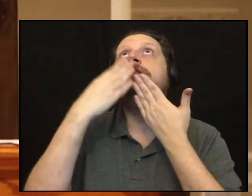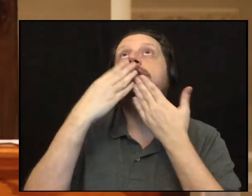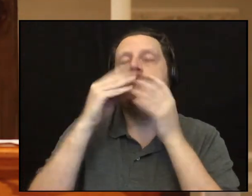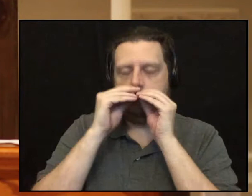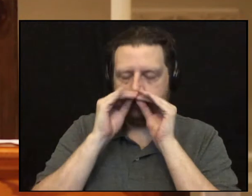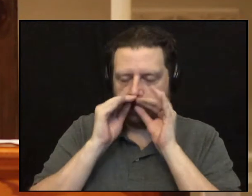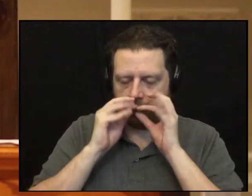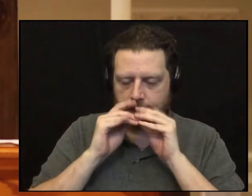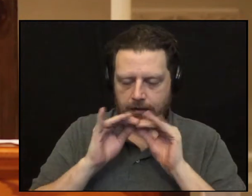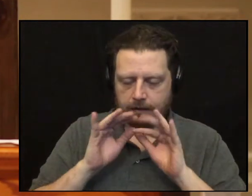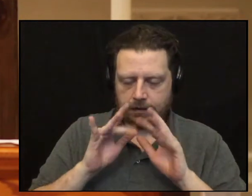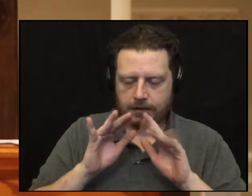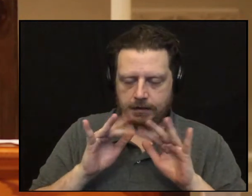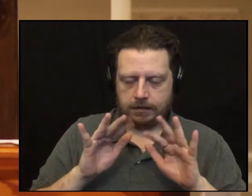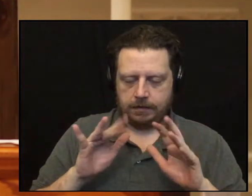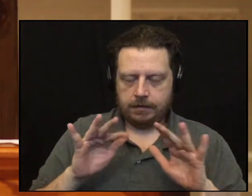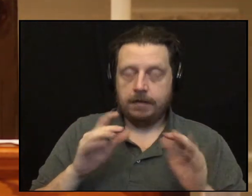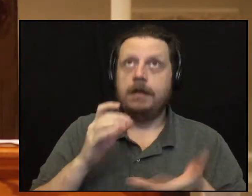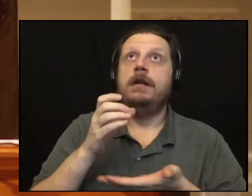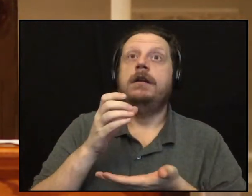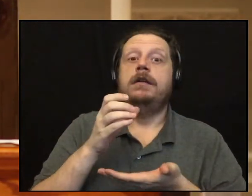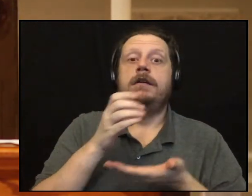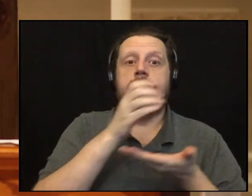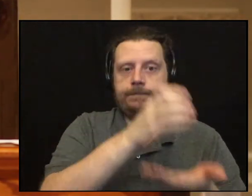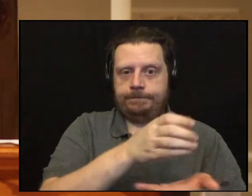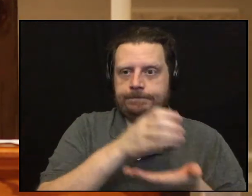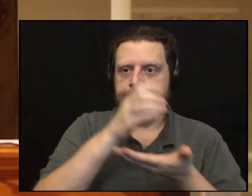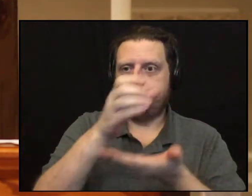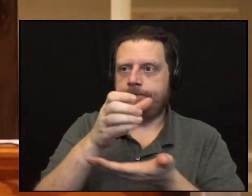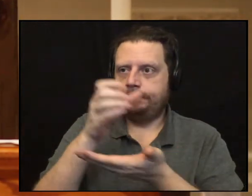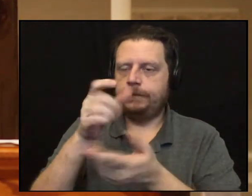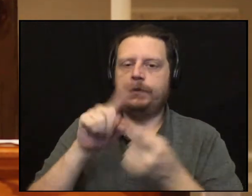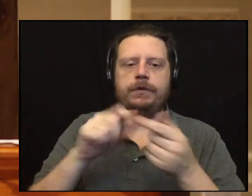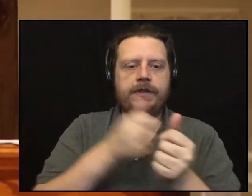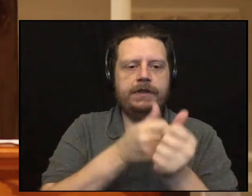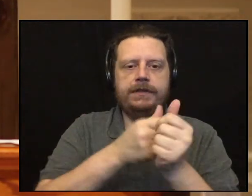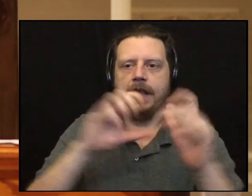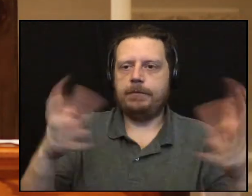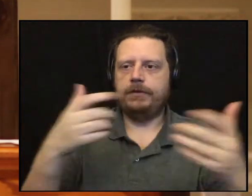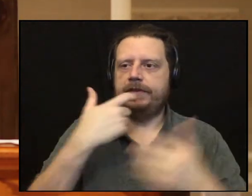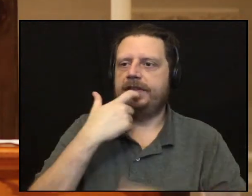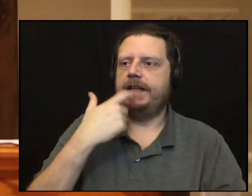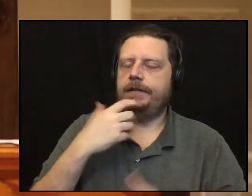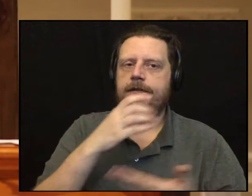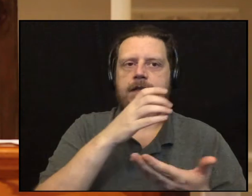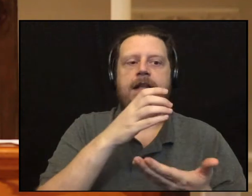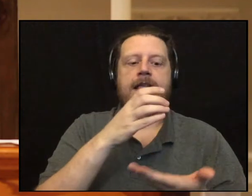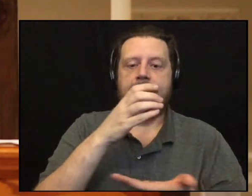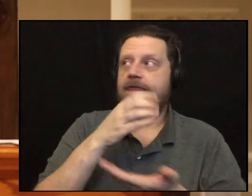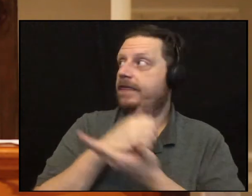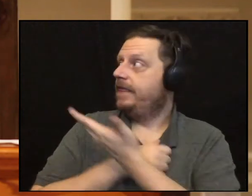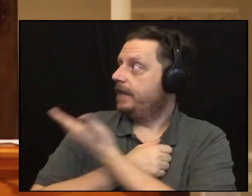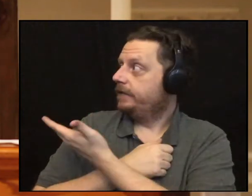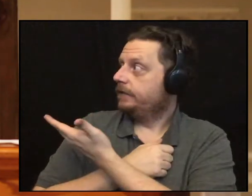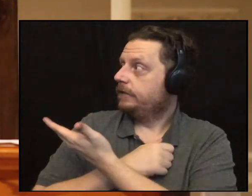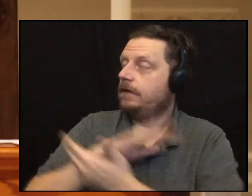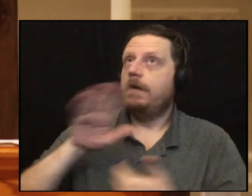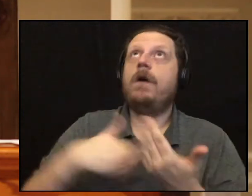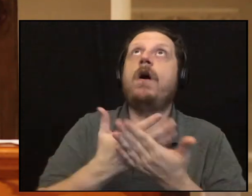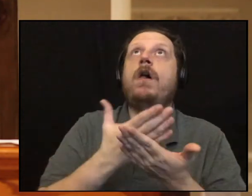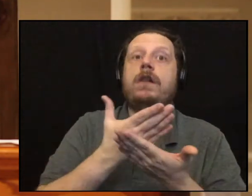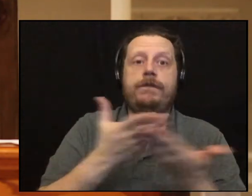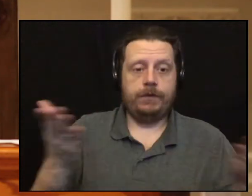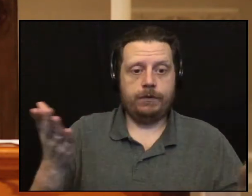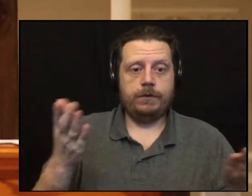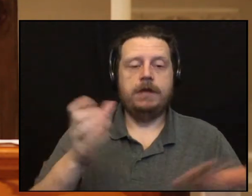blessing, and gave the chalice to his disciples, saying, "Take this, all of you, and drink of it,